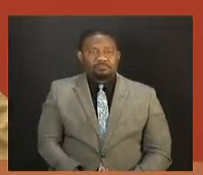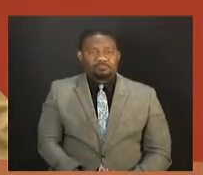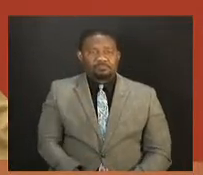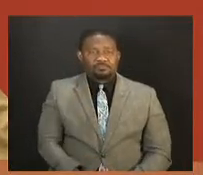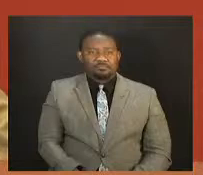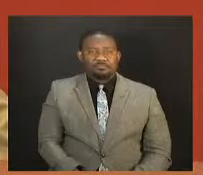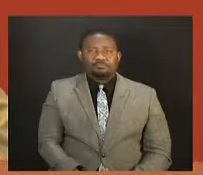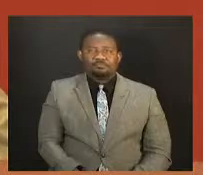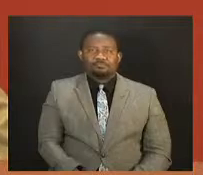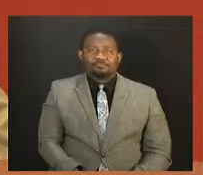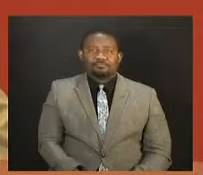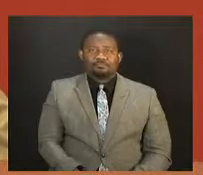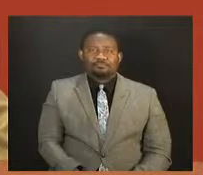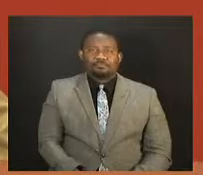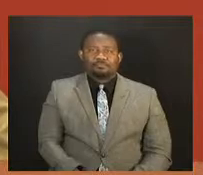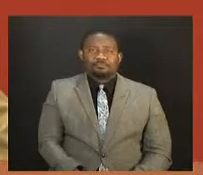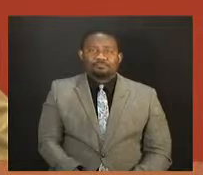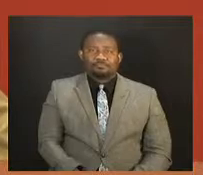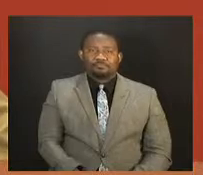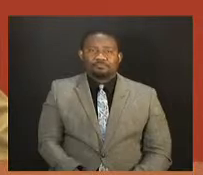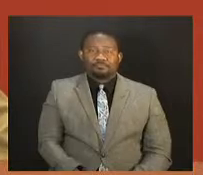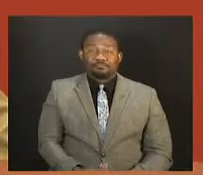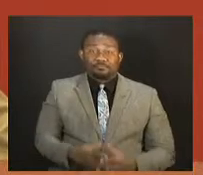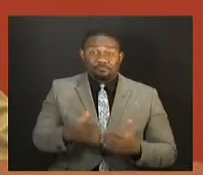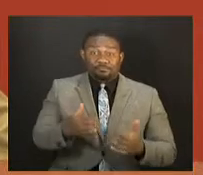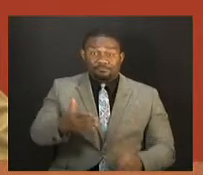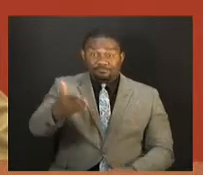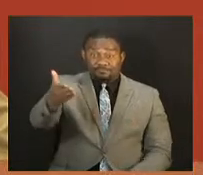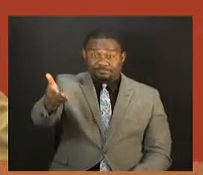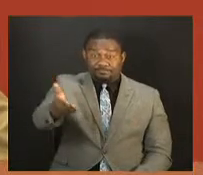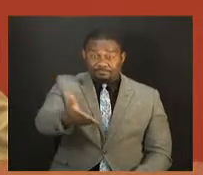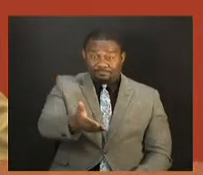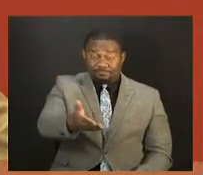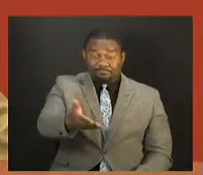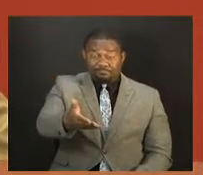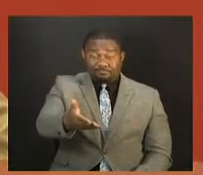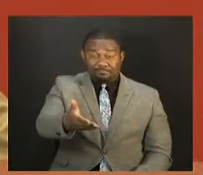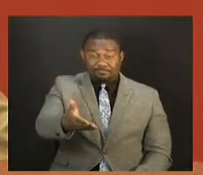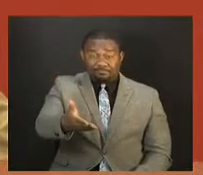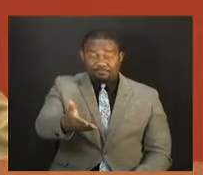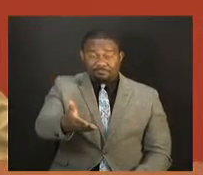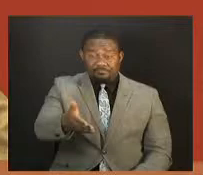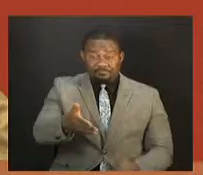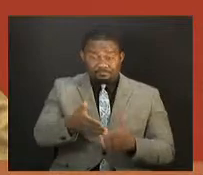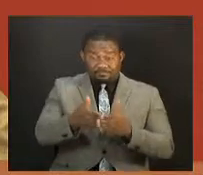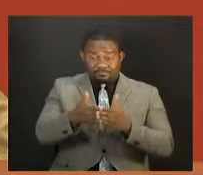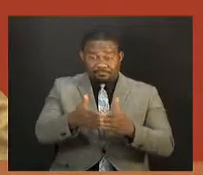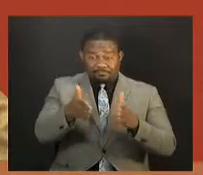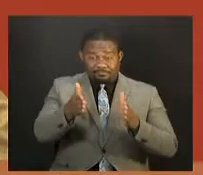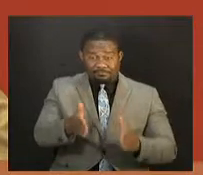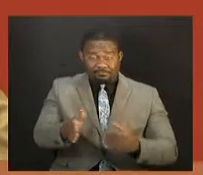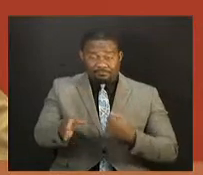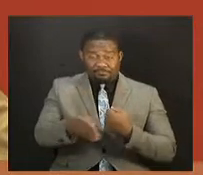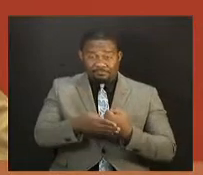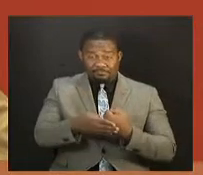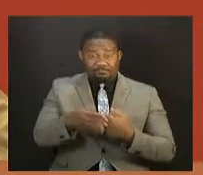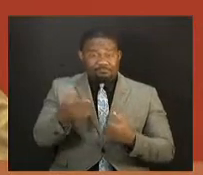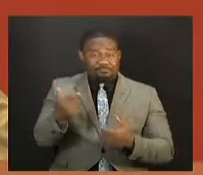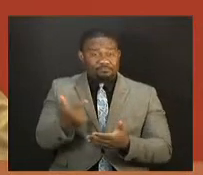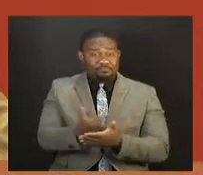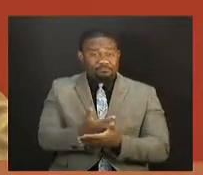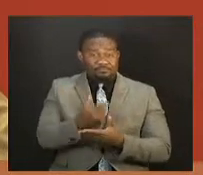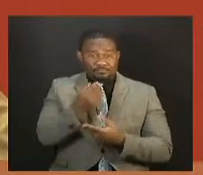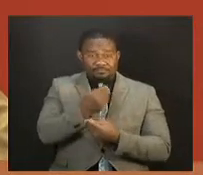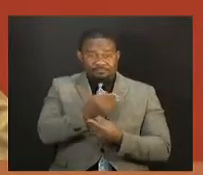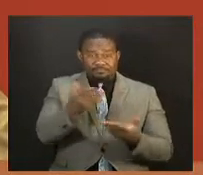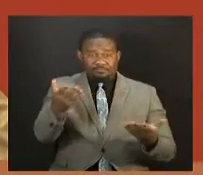to bring the Governor to come and brief the House. The